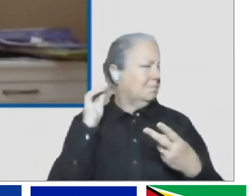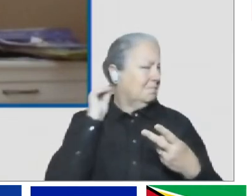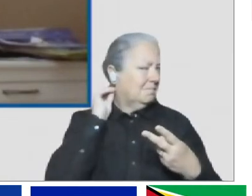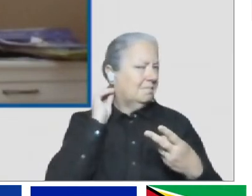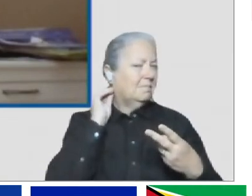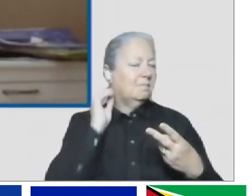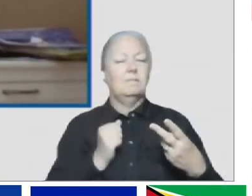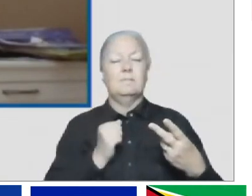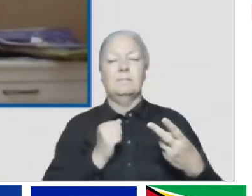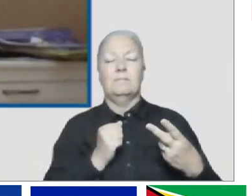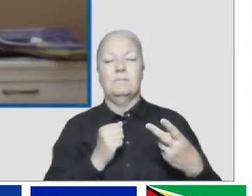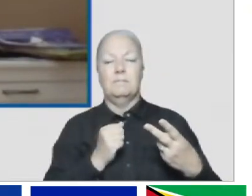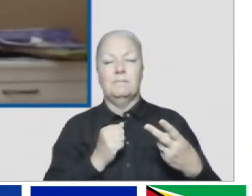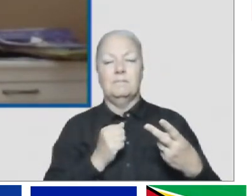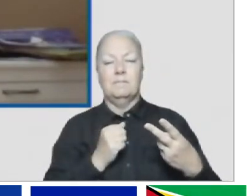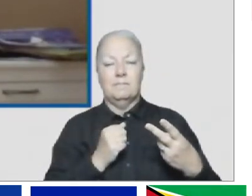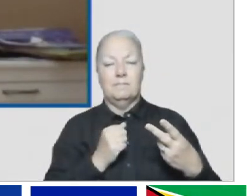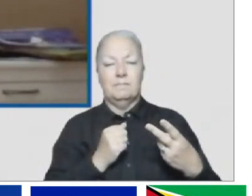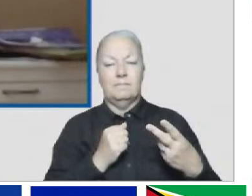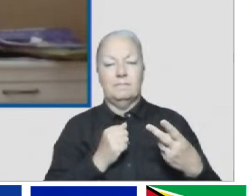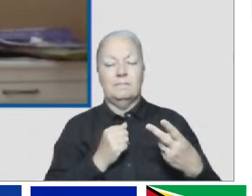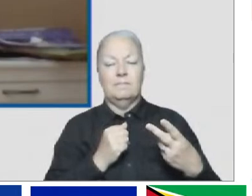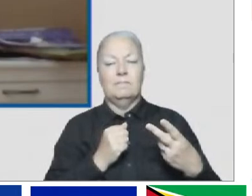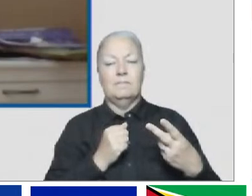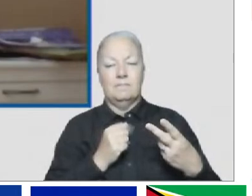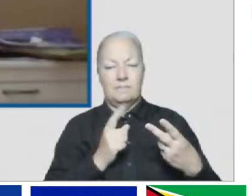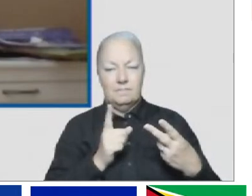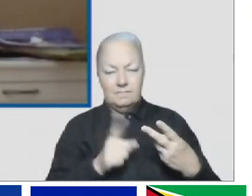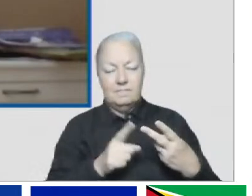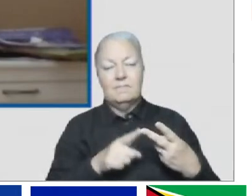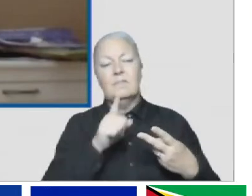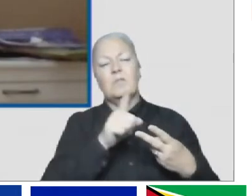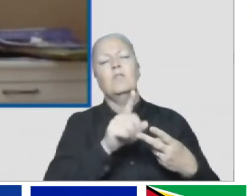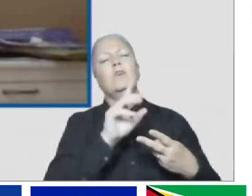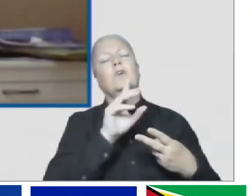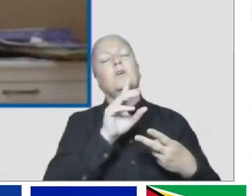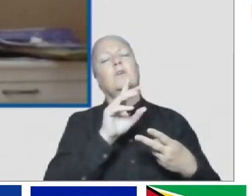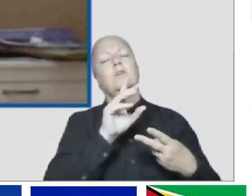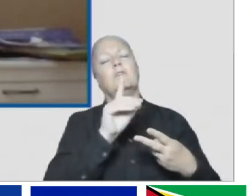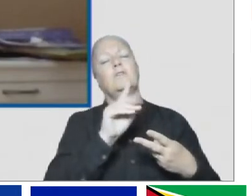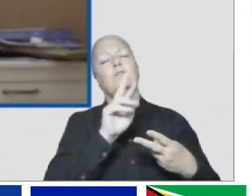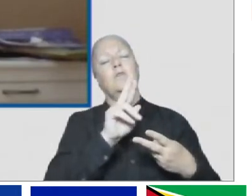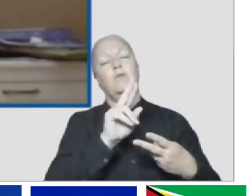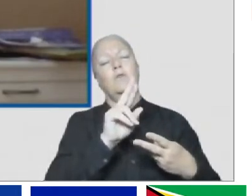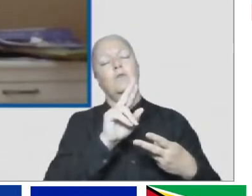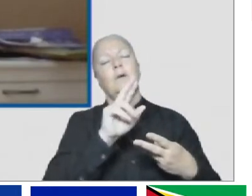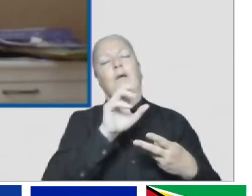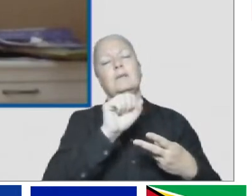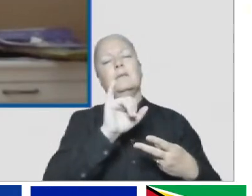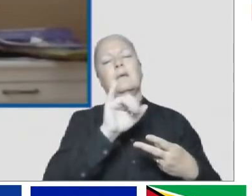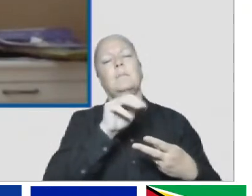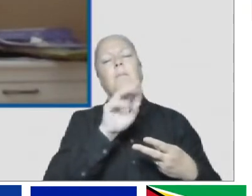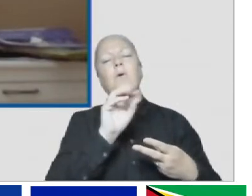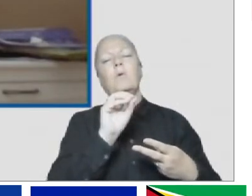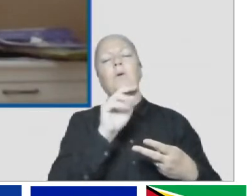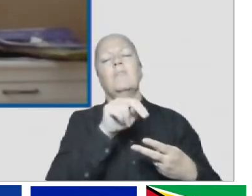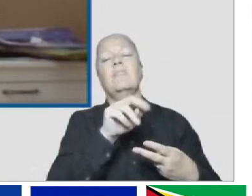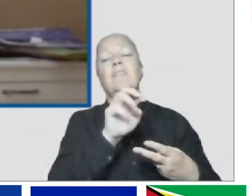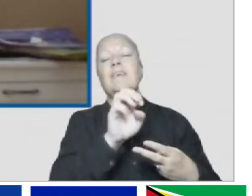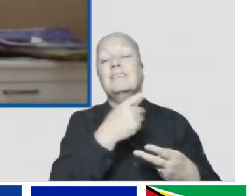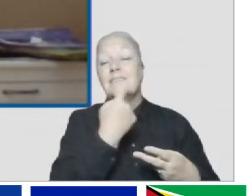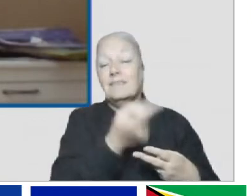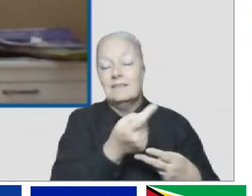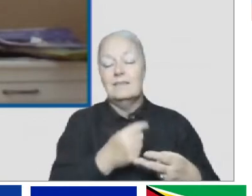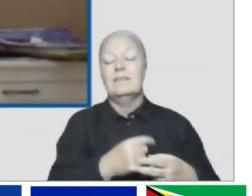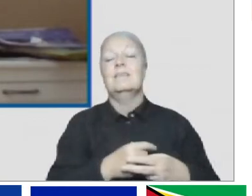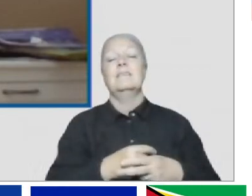underlined by Dr. Simone in her response, that like other disasters, these also had a disproportionate impact on the people.